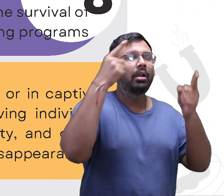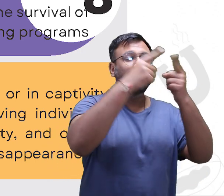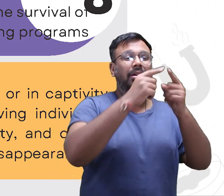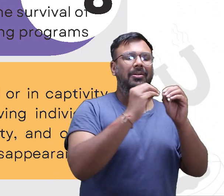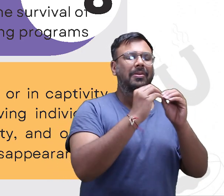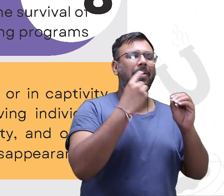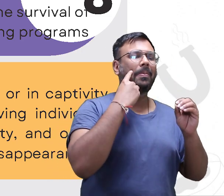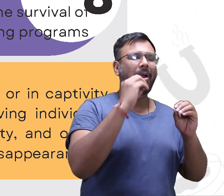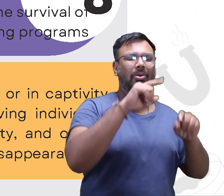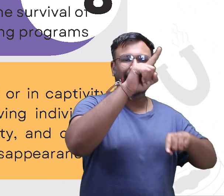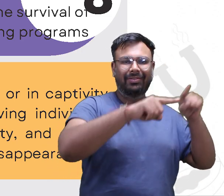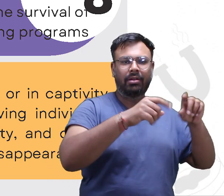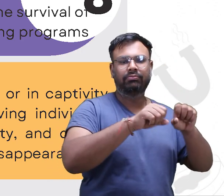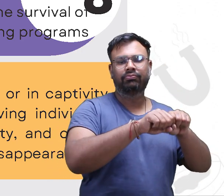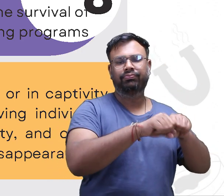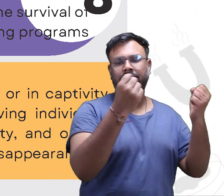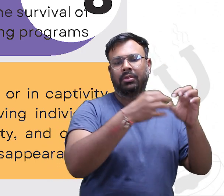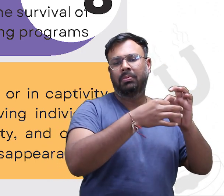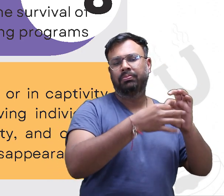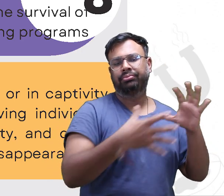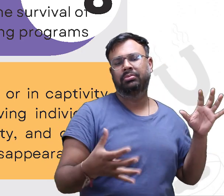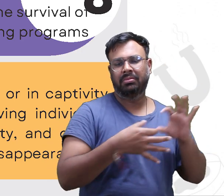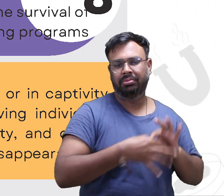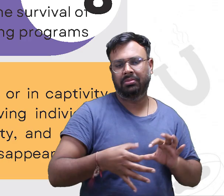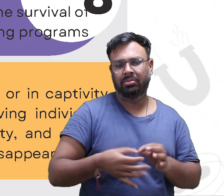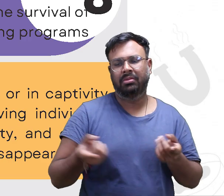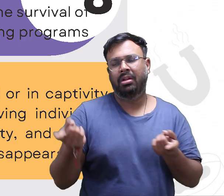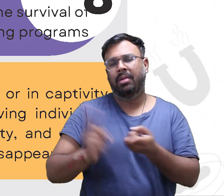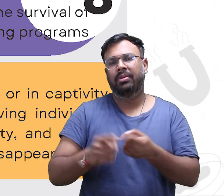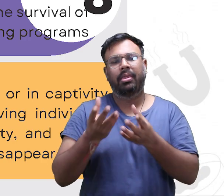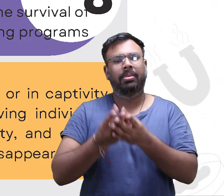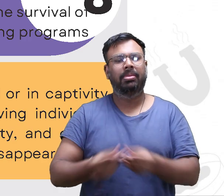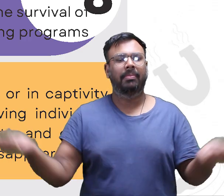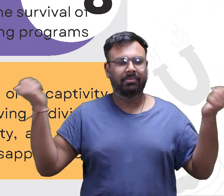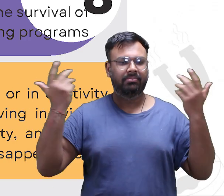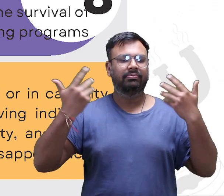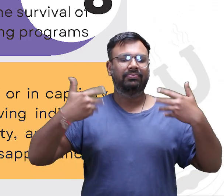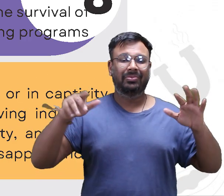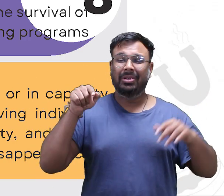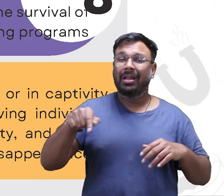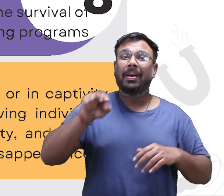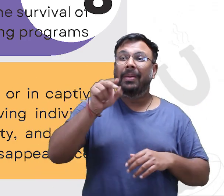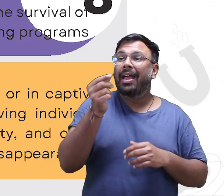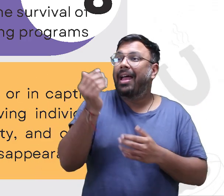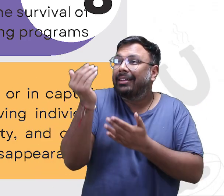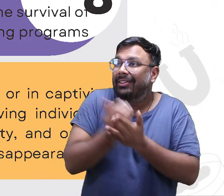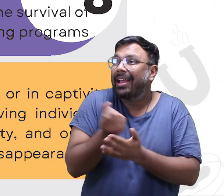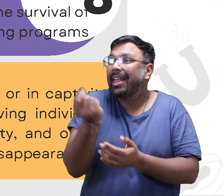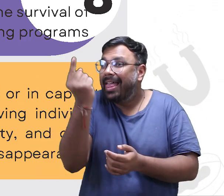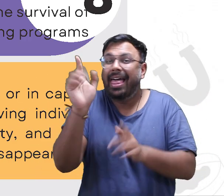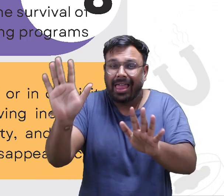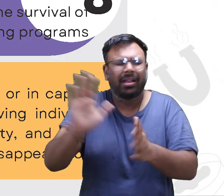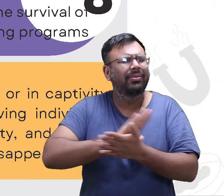Extinction is a significant loss for biodiversity, and once a species is declared